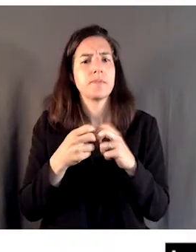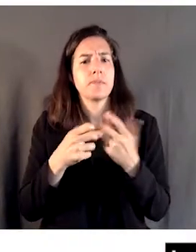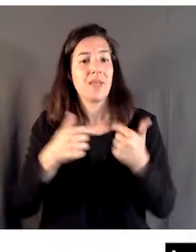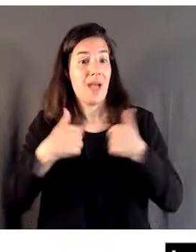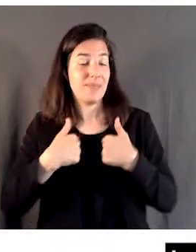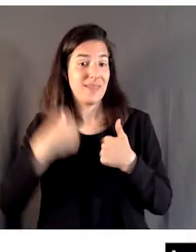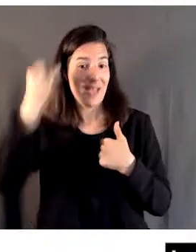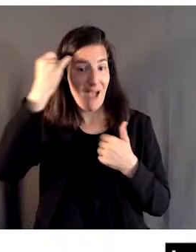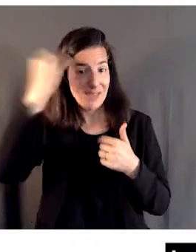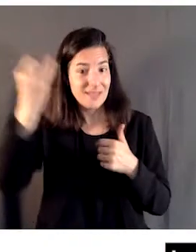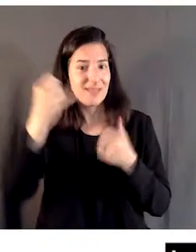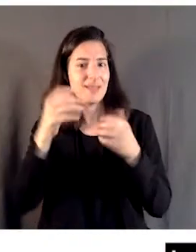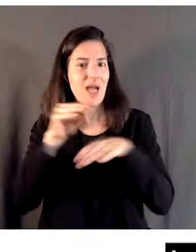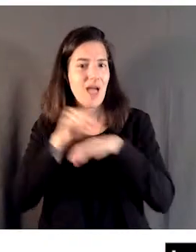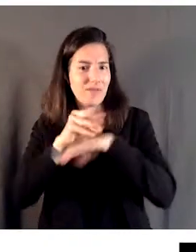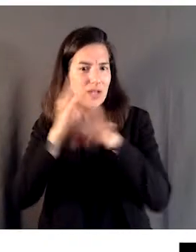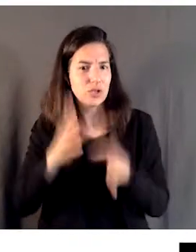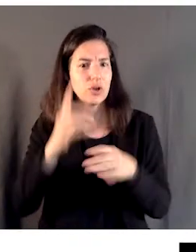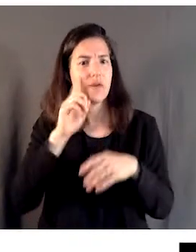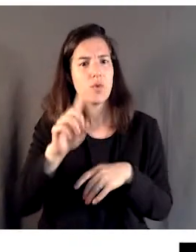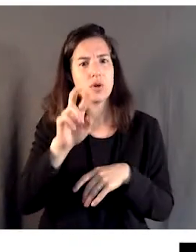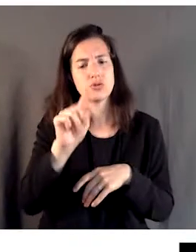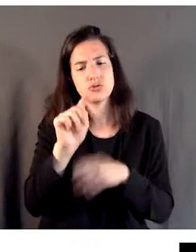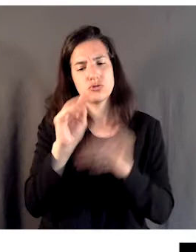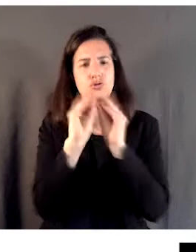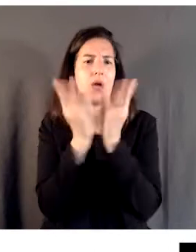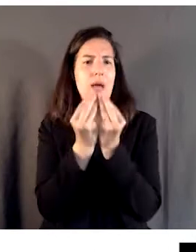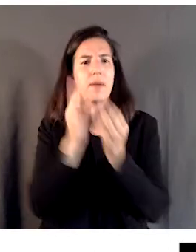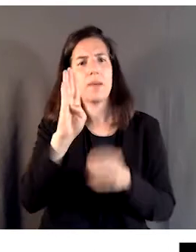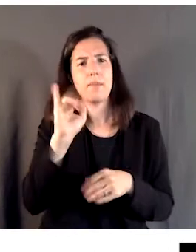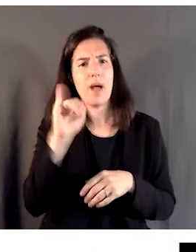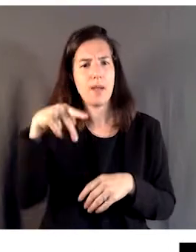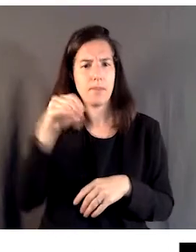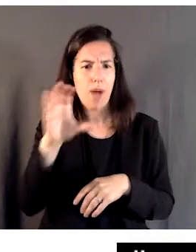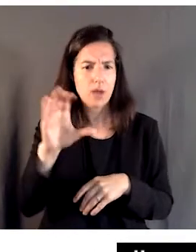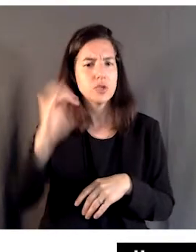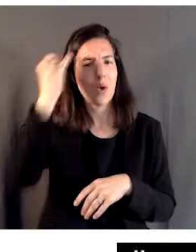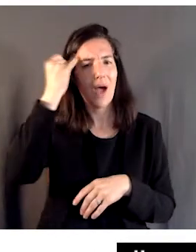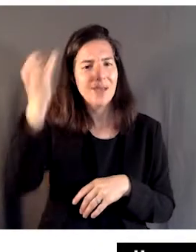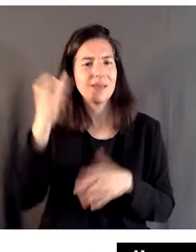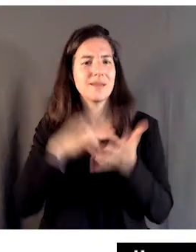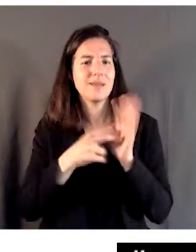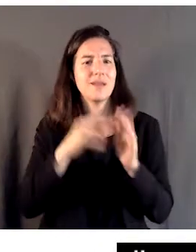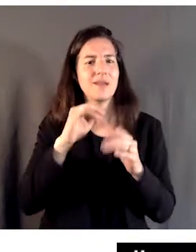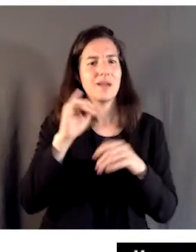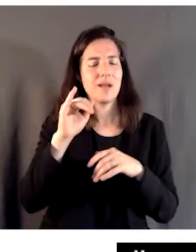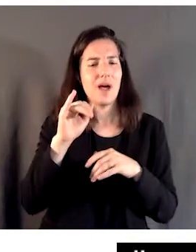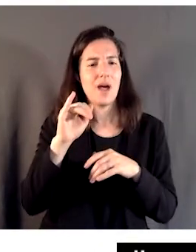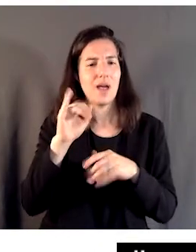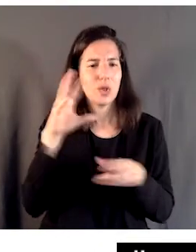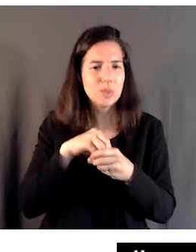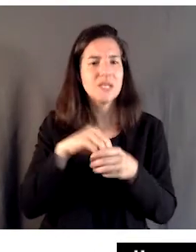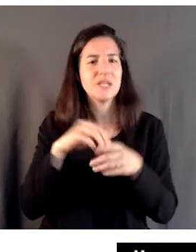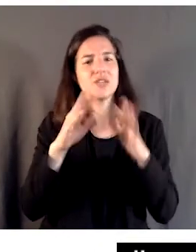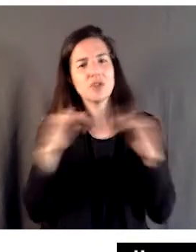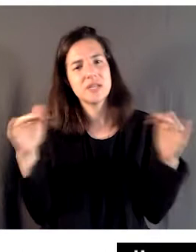IDEA advisor for Tribe BIPOC Network. So IDEA standing for Inclusion, Diversity, Equity, and Action